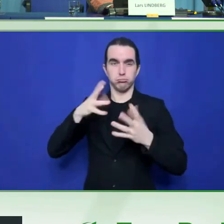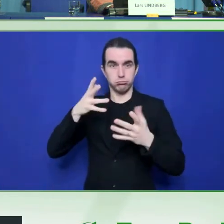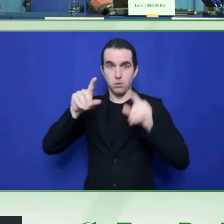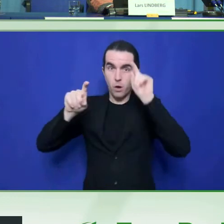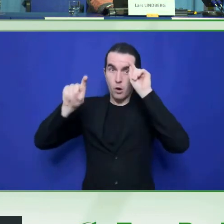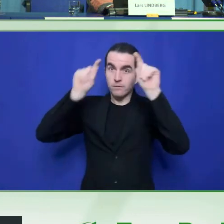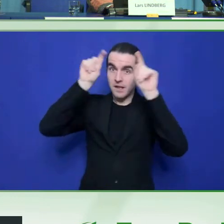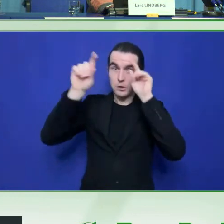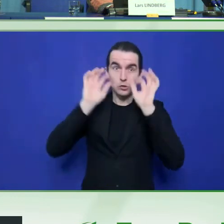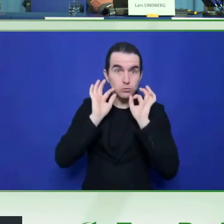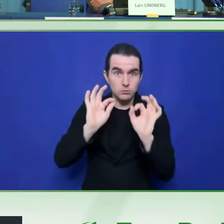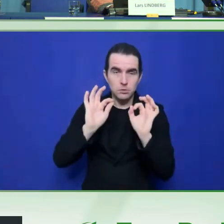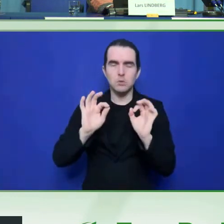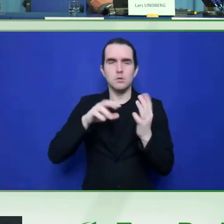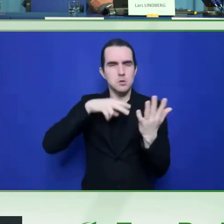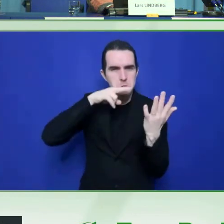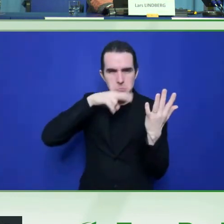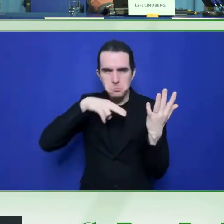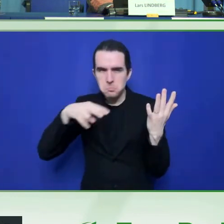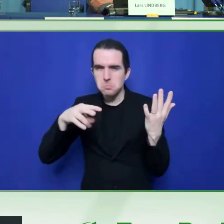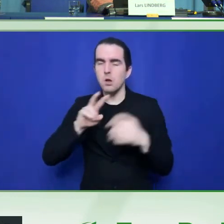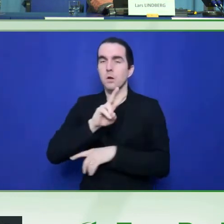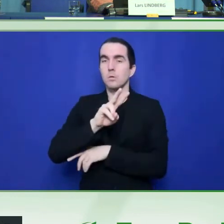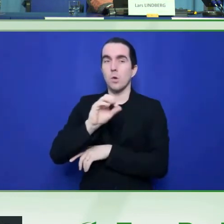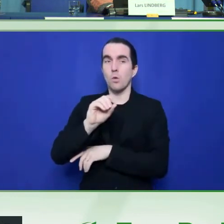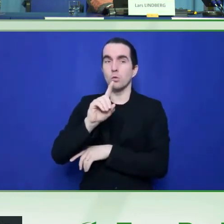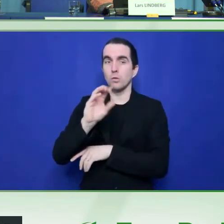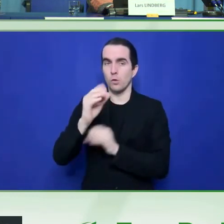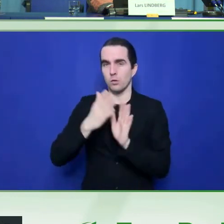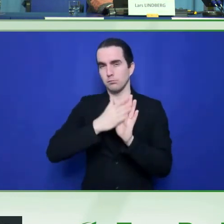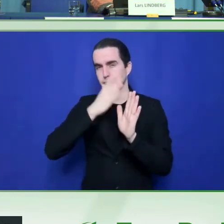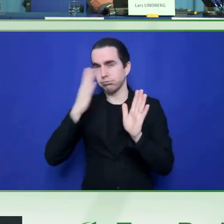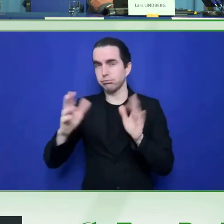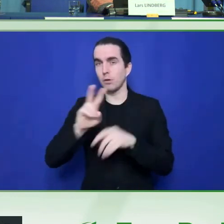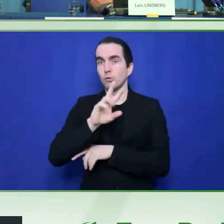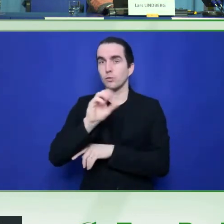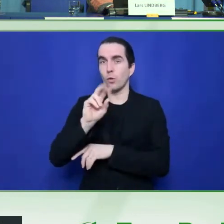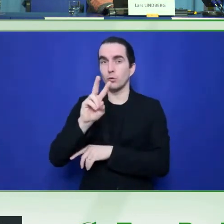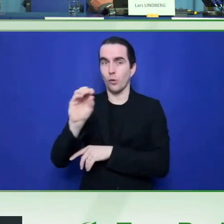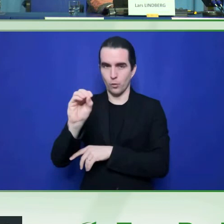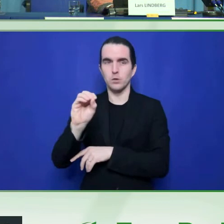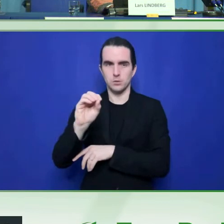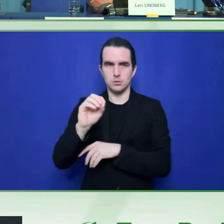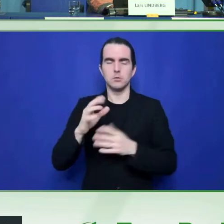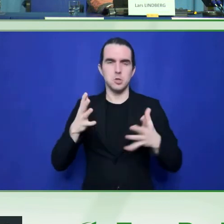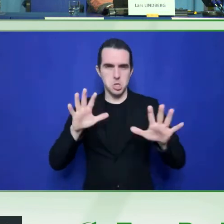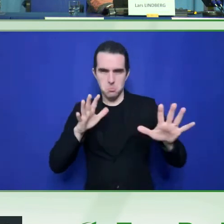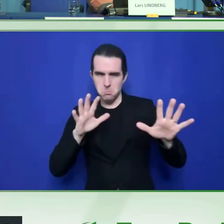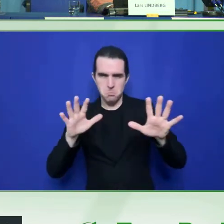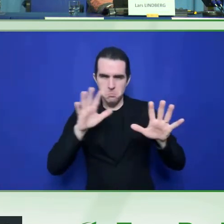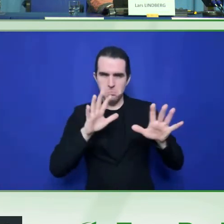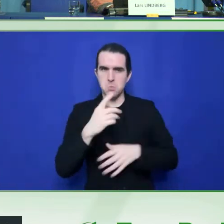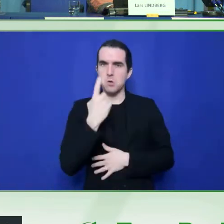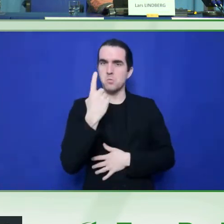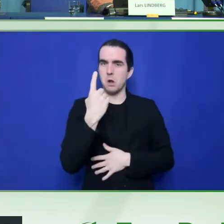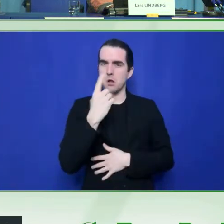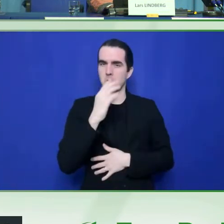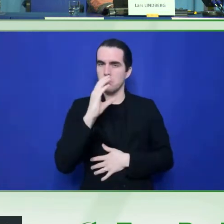evaluation. And most studies that do exist, they found was either pilot studies